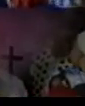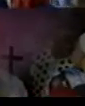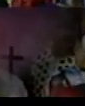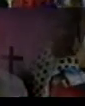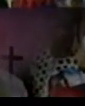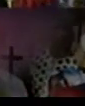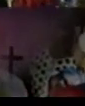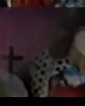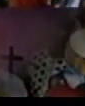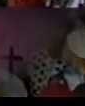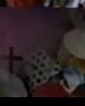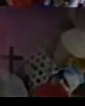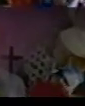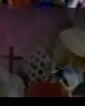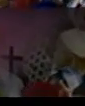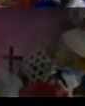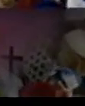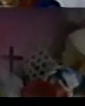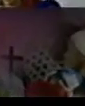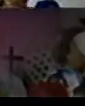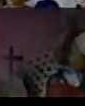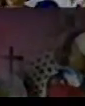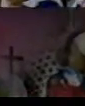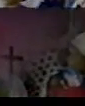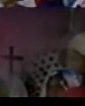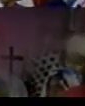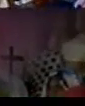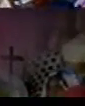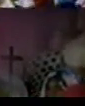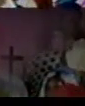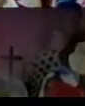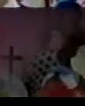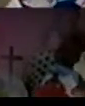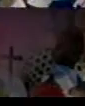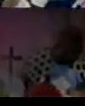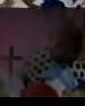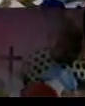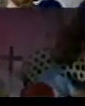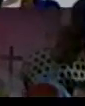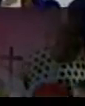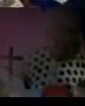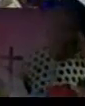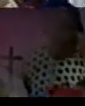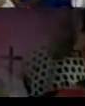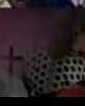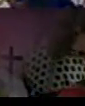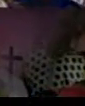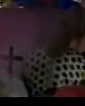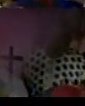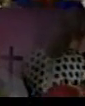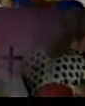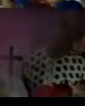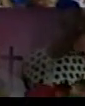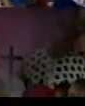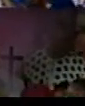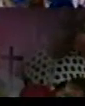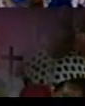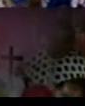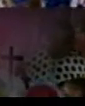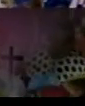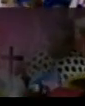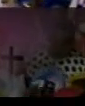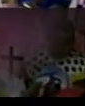You couldn't move your hand before. Move that hand. Raise it up. you couldn't see before, open